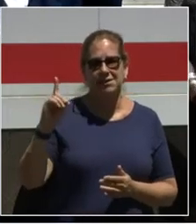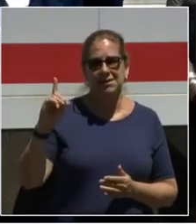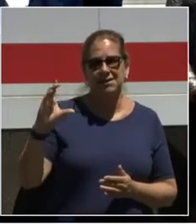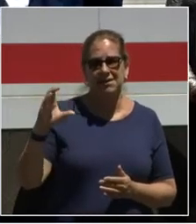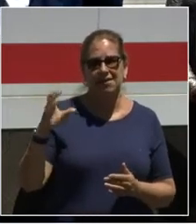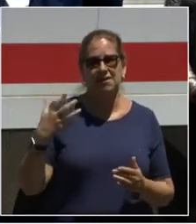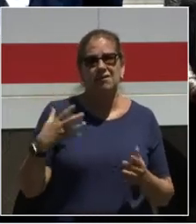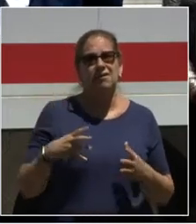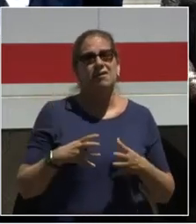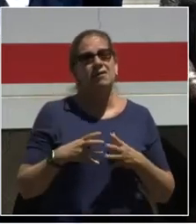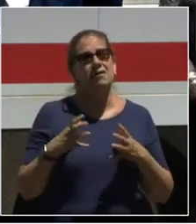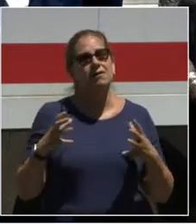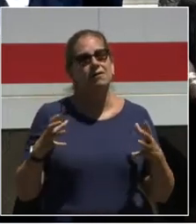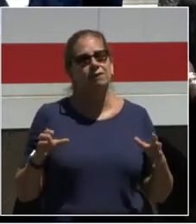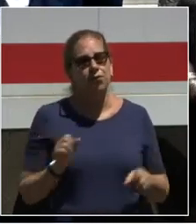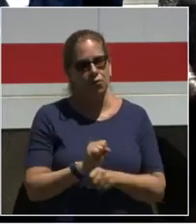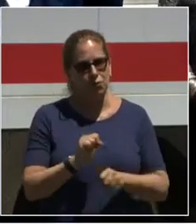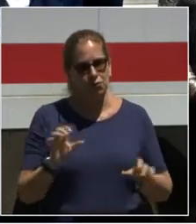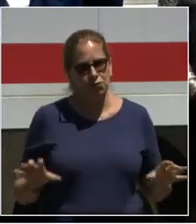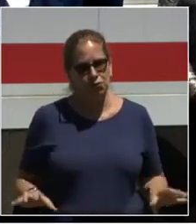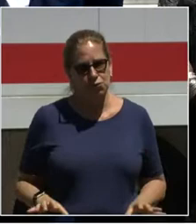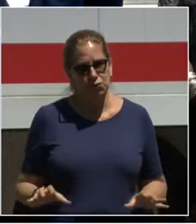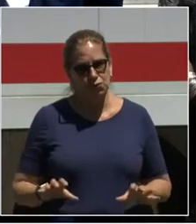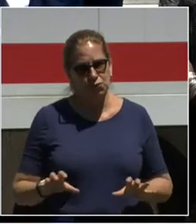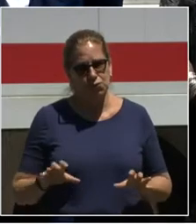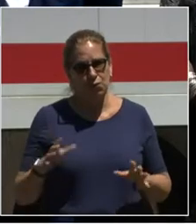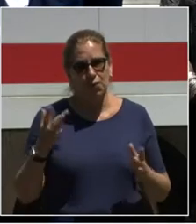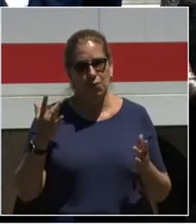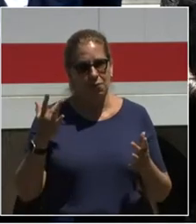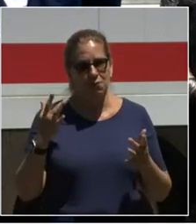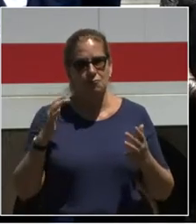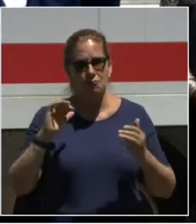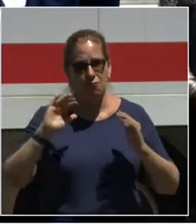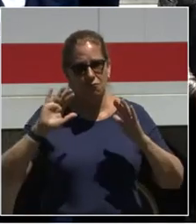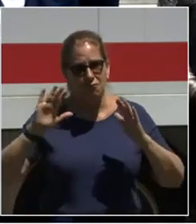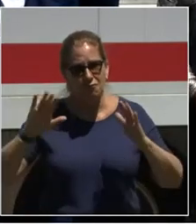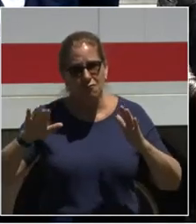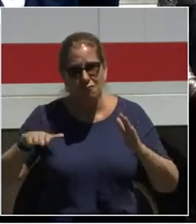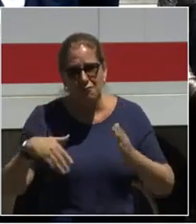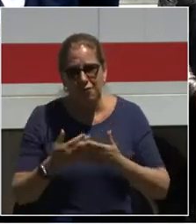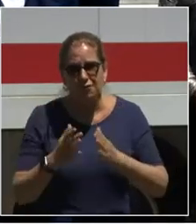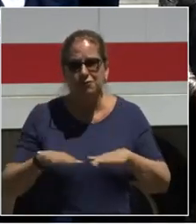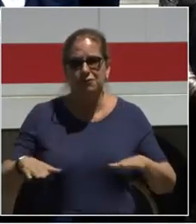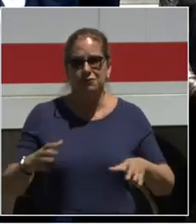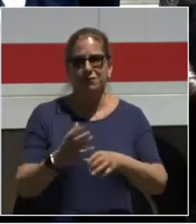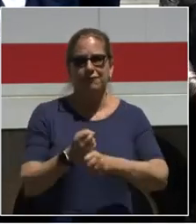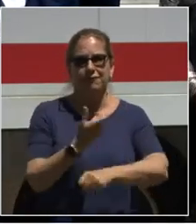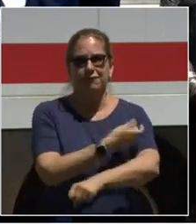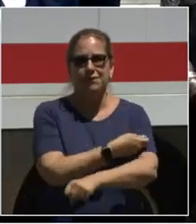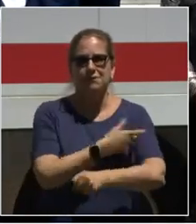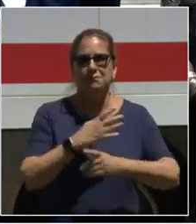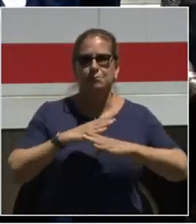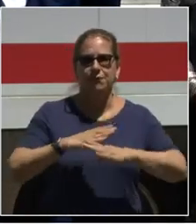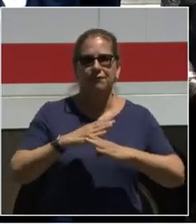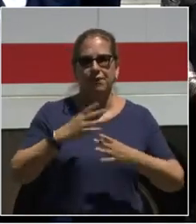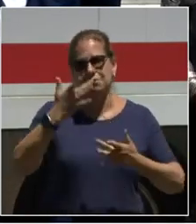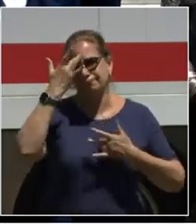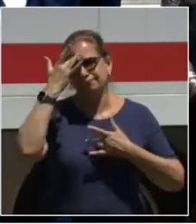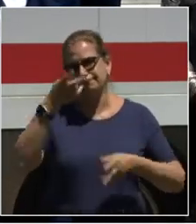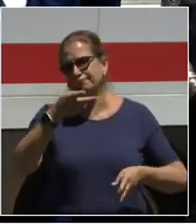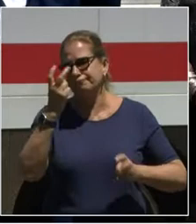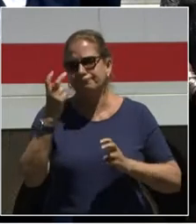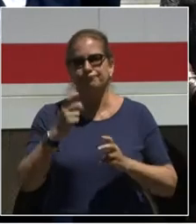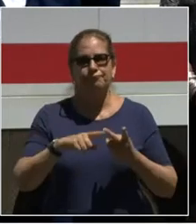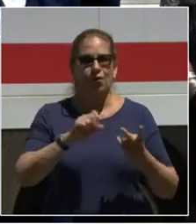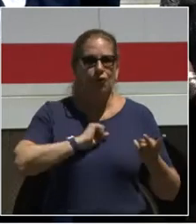all children caught up with their immunizations. This will prevent an outbreak of diseases like whooping cough, chicken pox, and